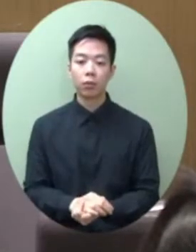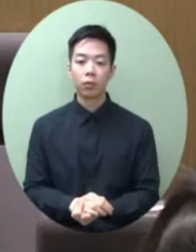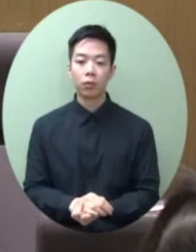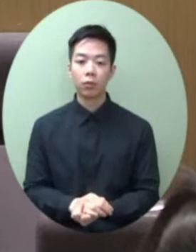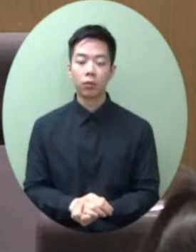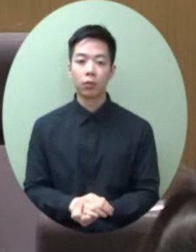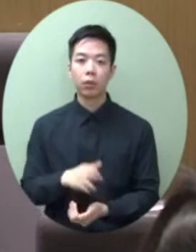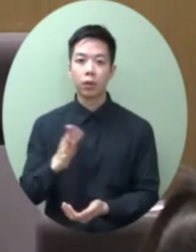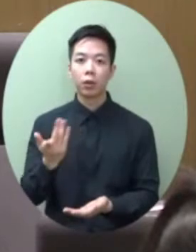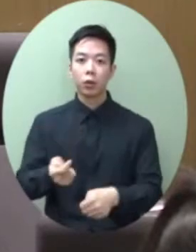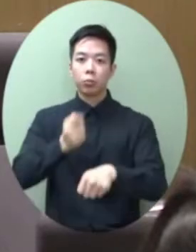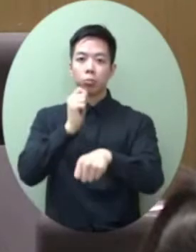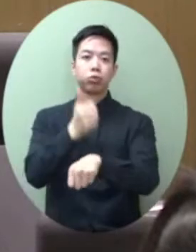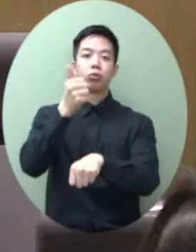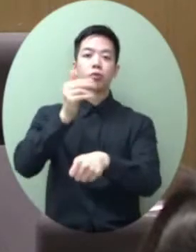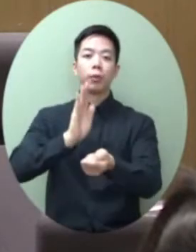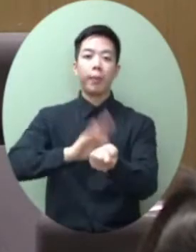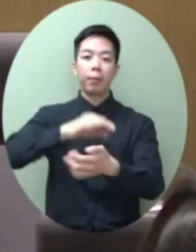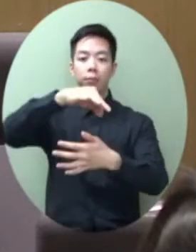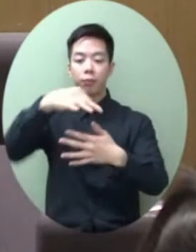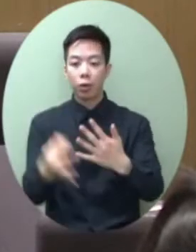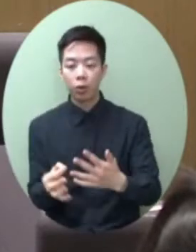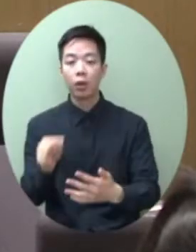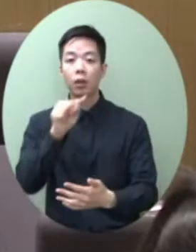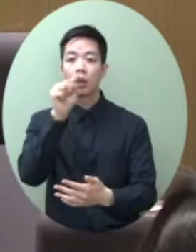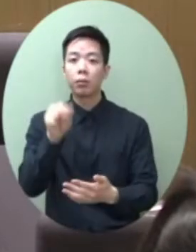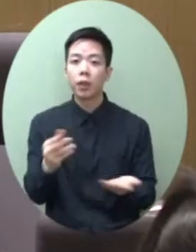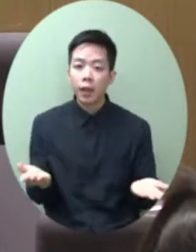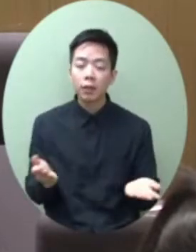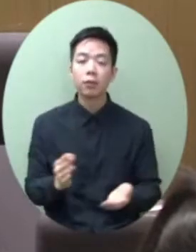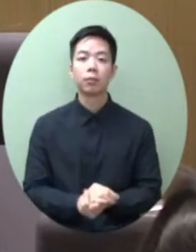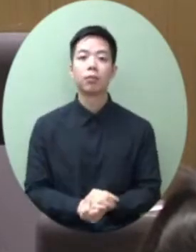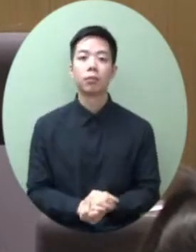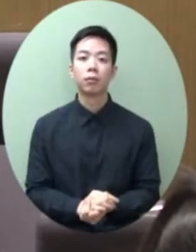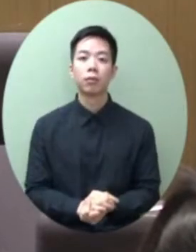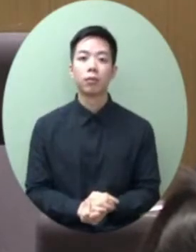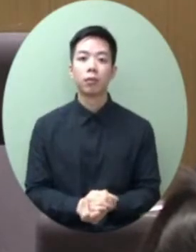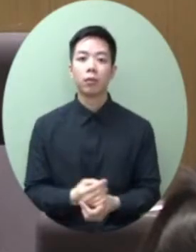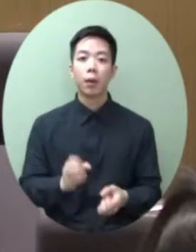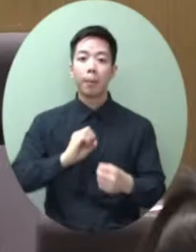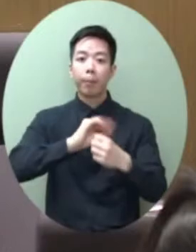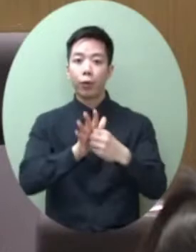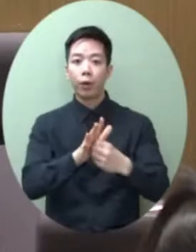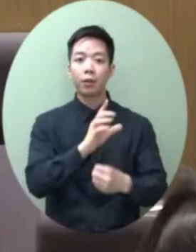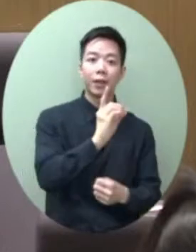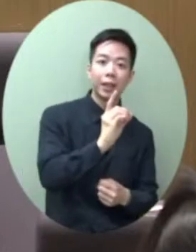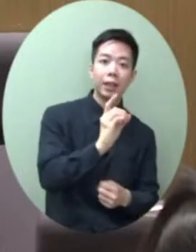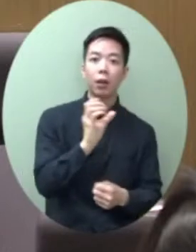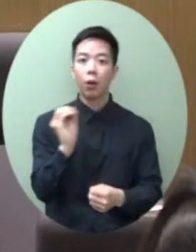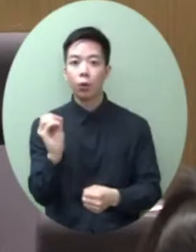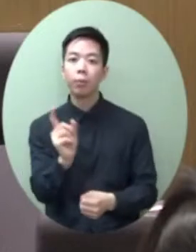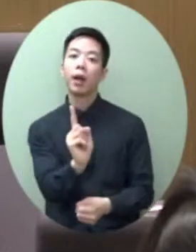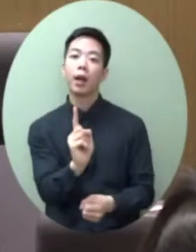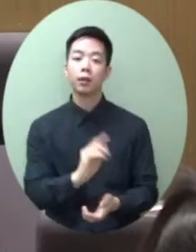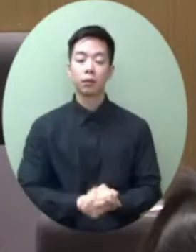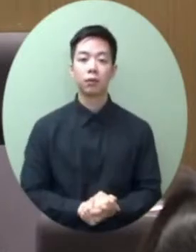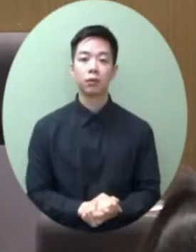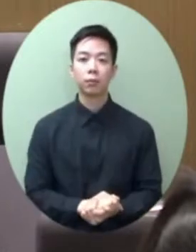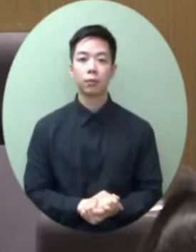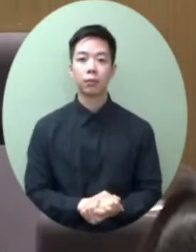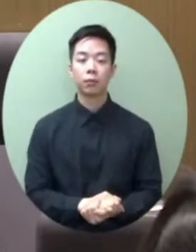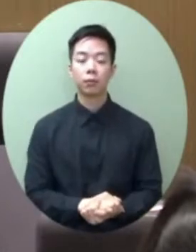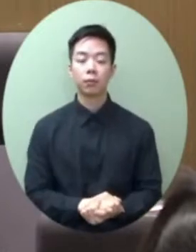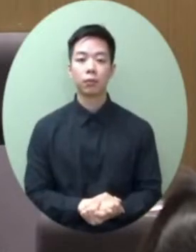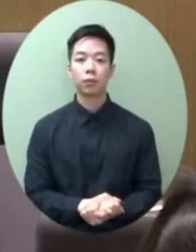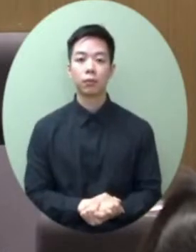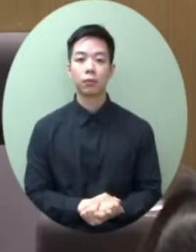you know why her condition deteriorated so much in a short period of time? What sort of virus